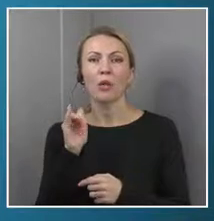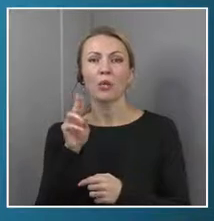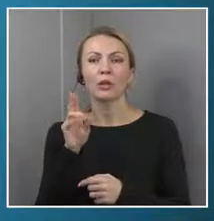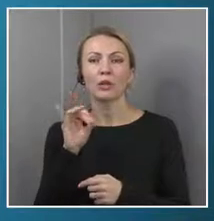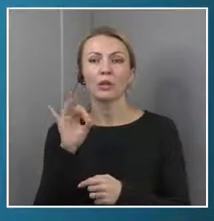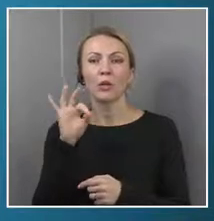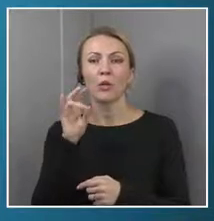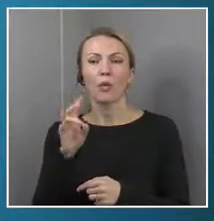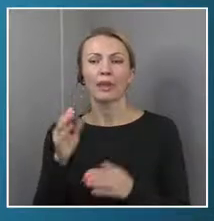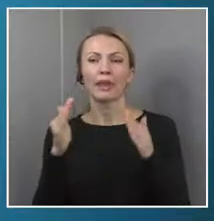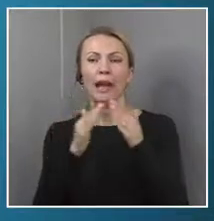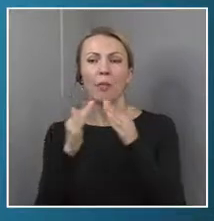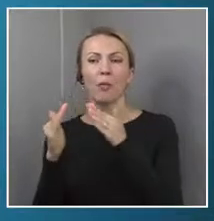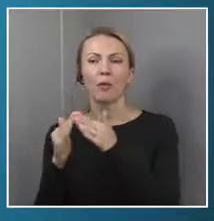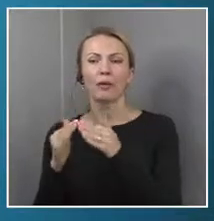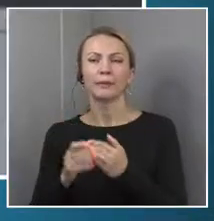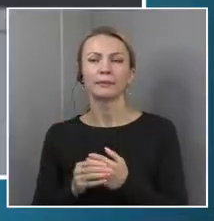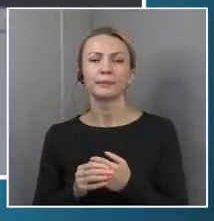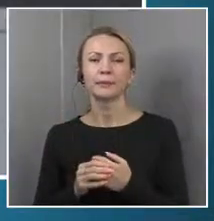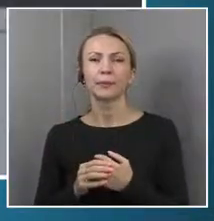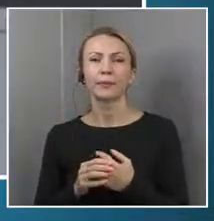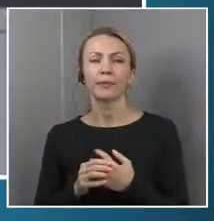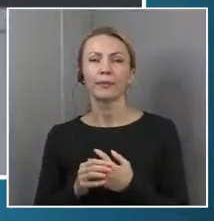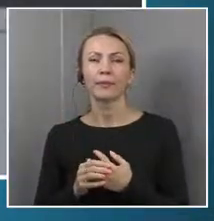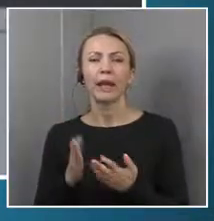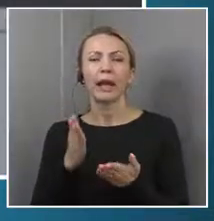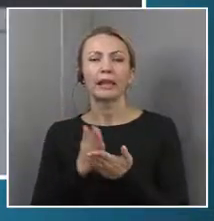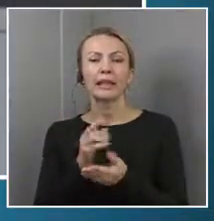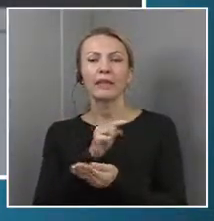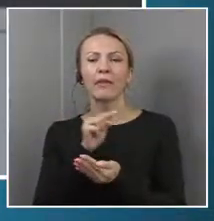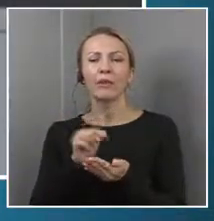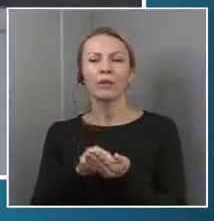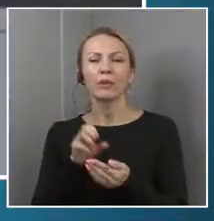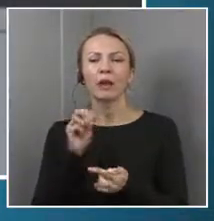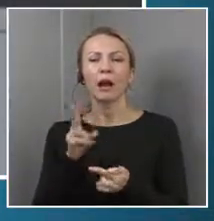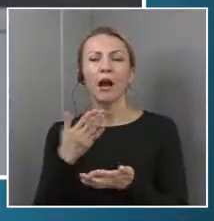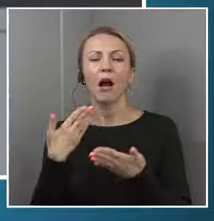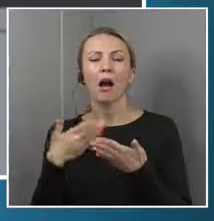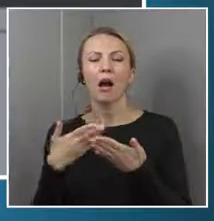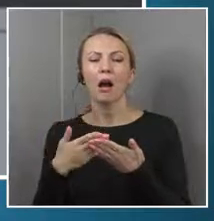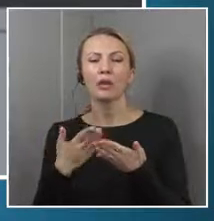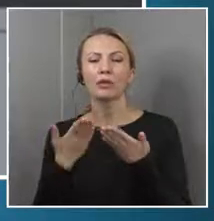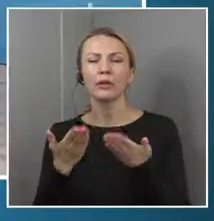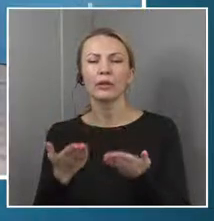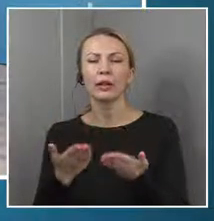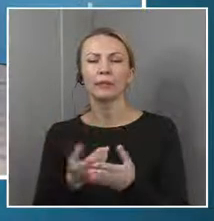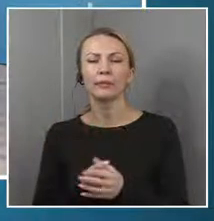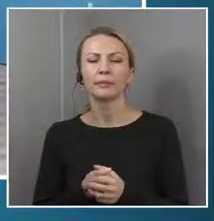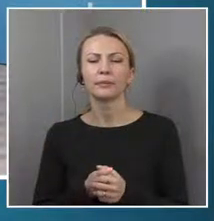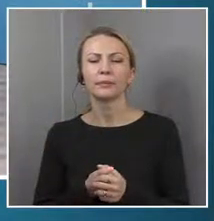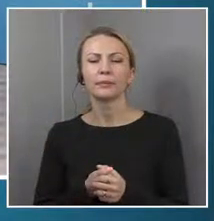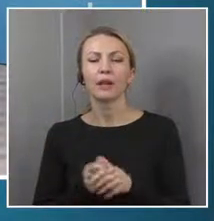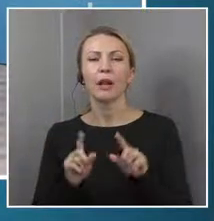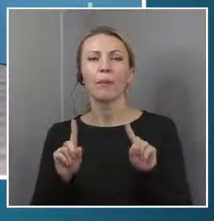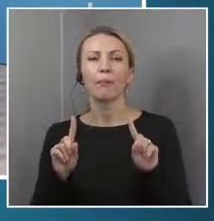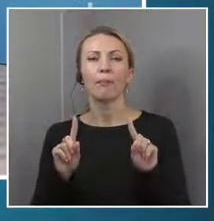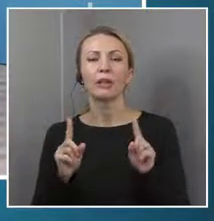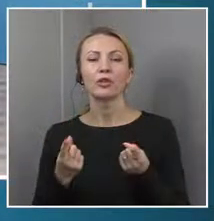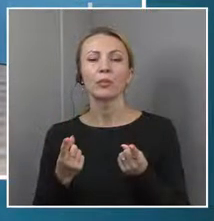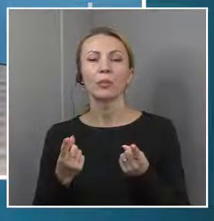we will have major auction houses working in Russia. Yegor, I have a question to you straight